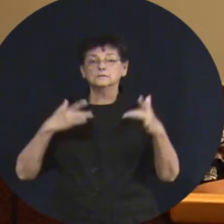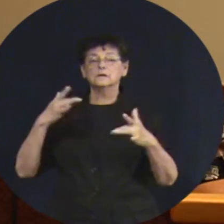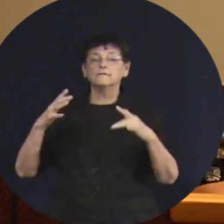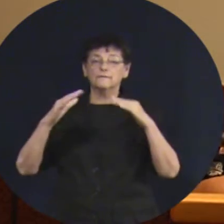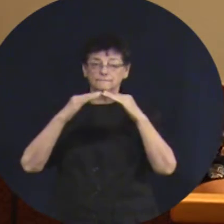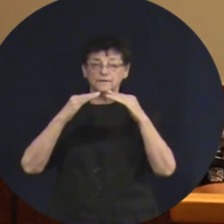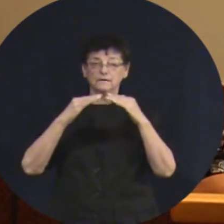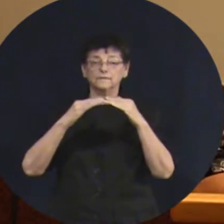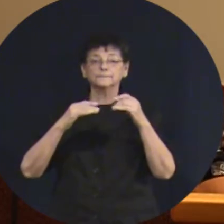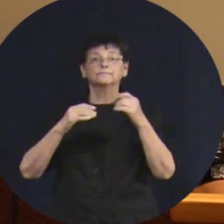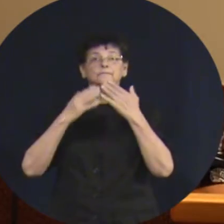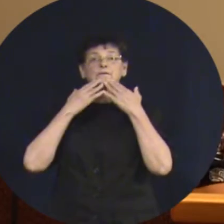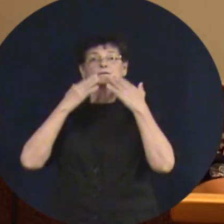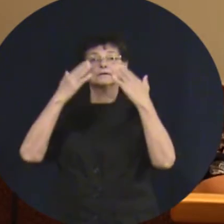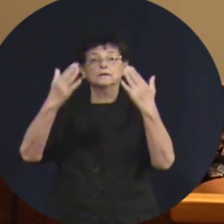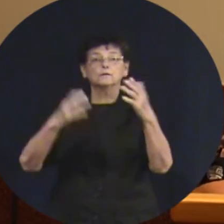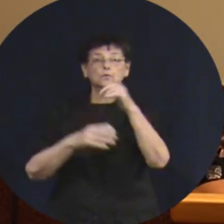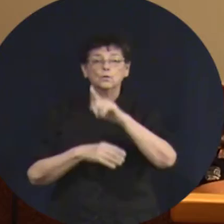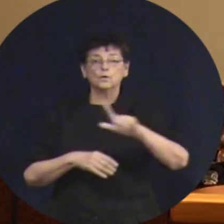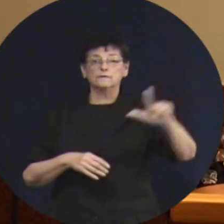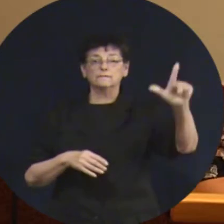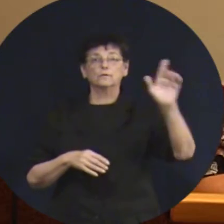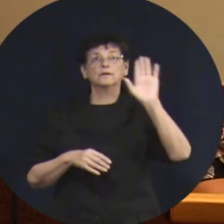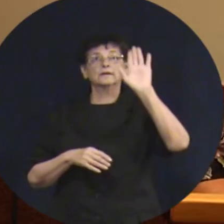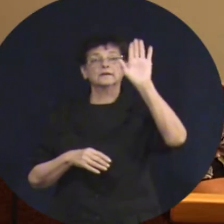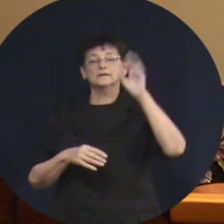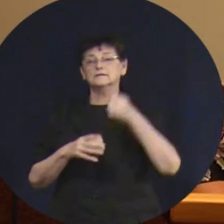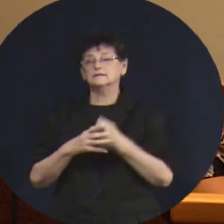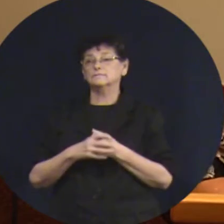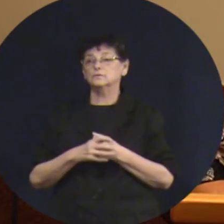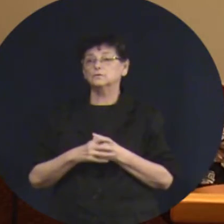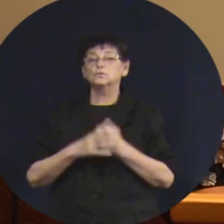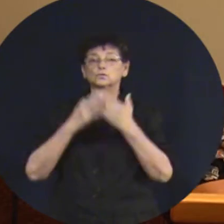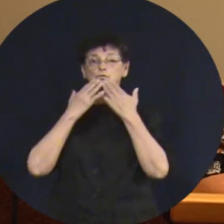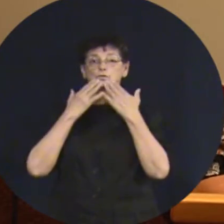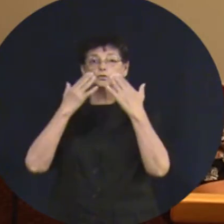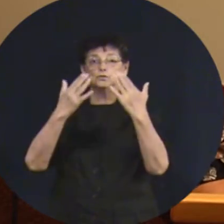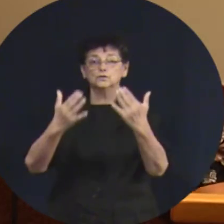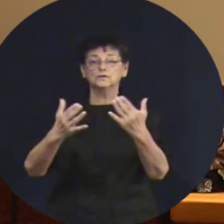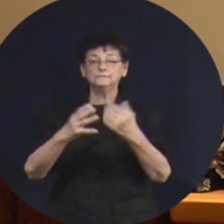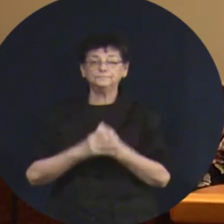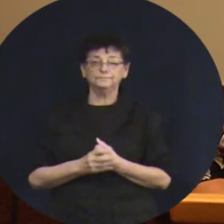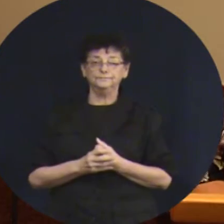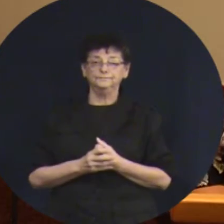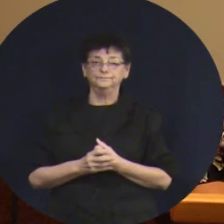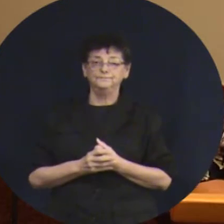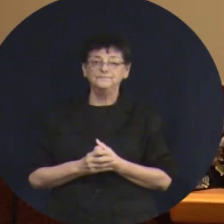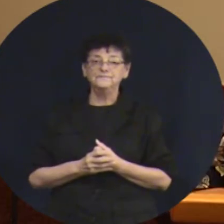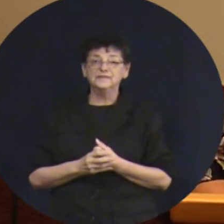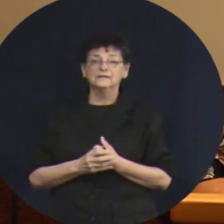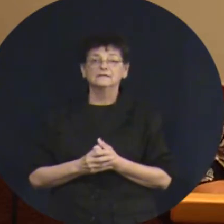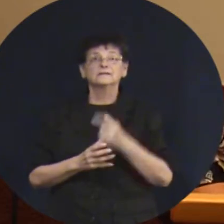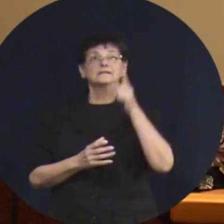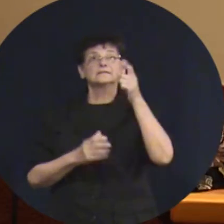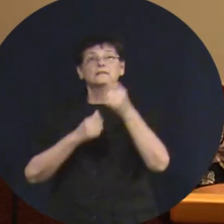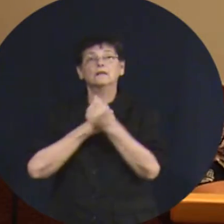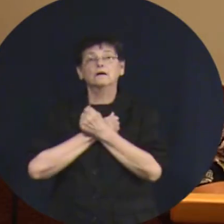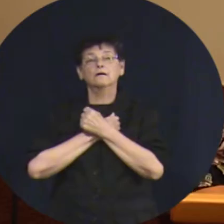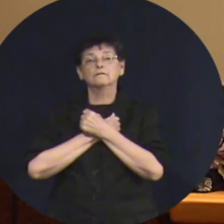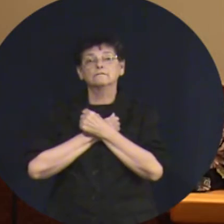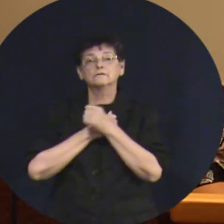just. Give thanks to the Lord for His good, His love